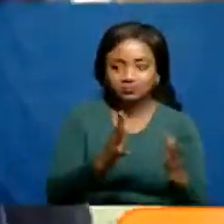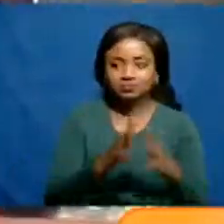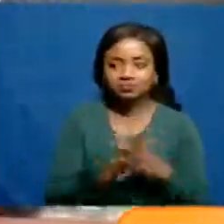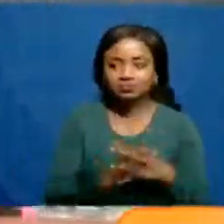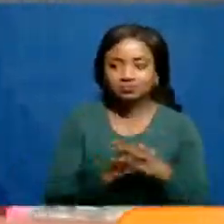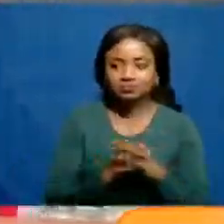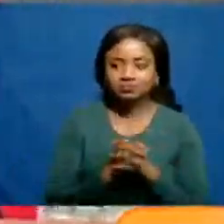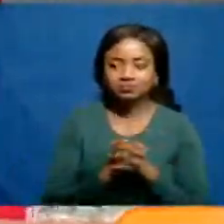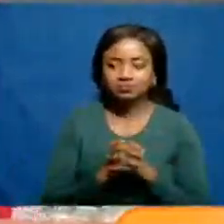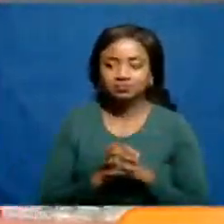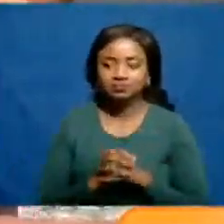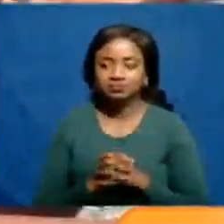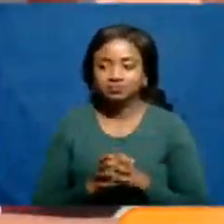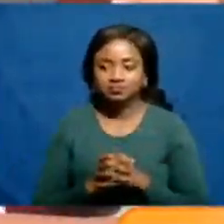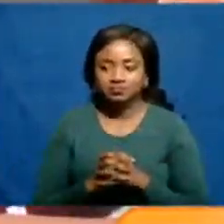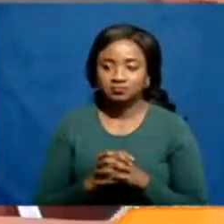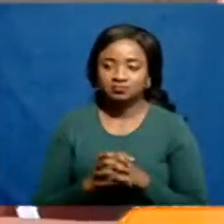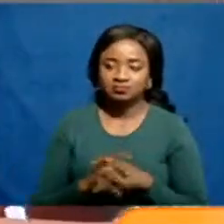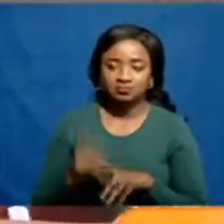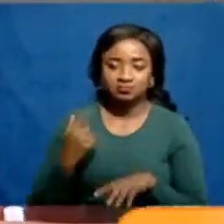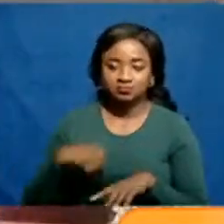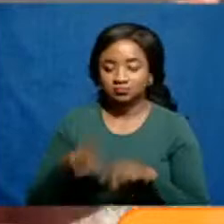area.